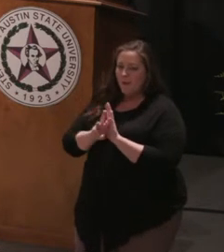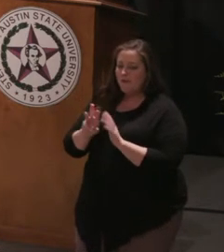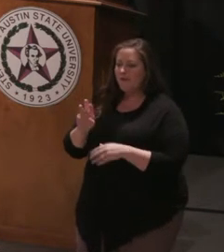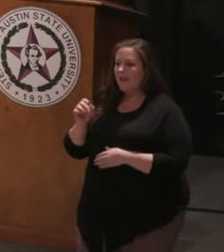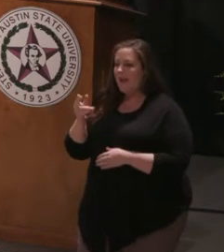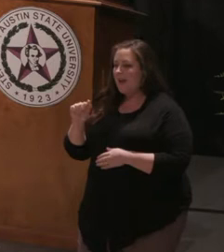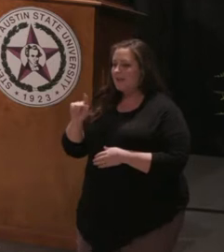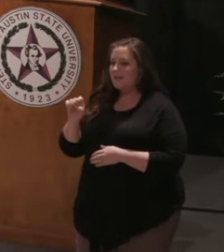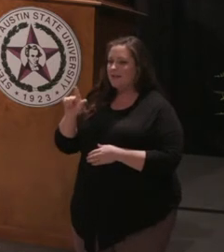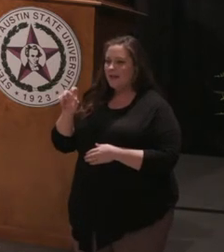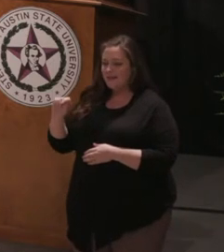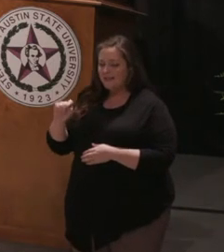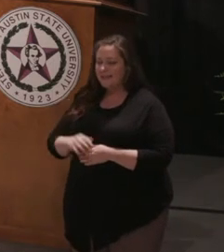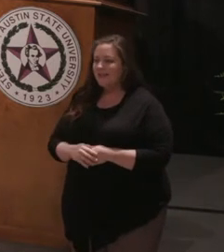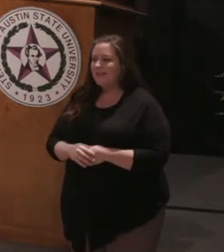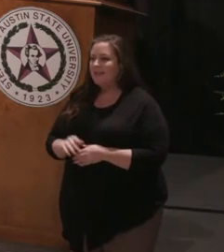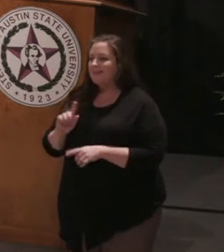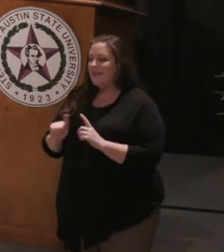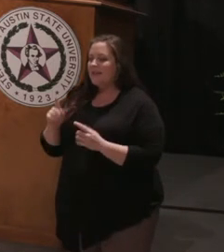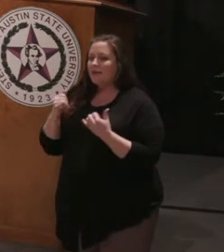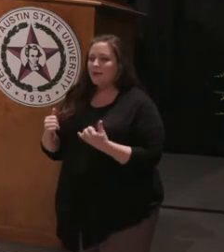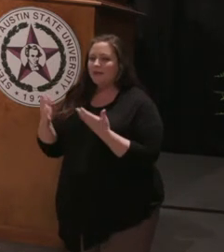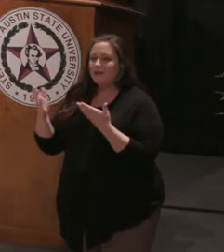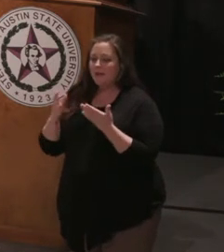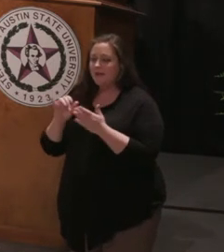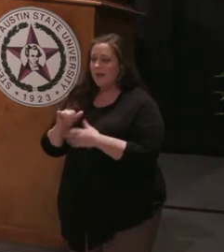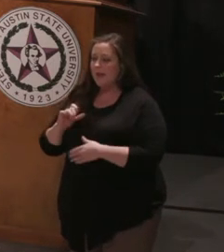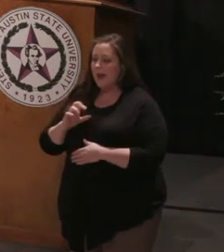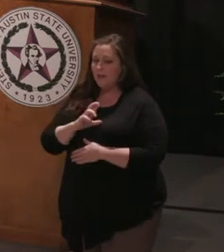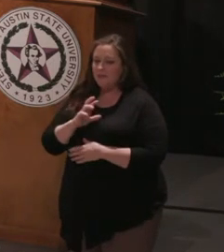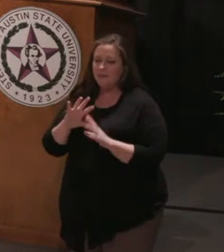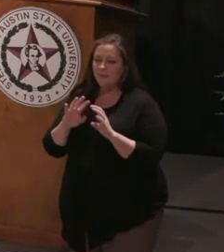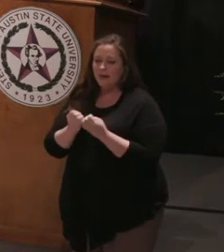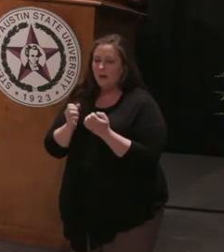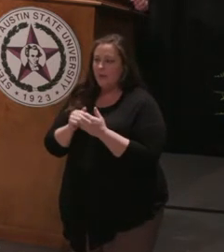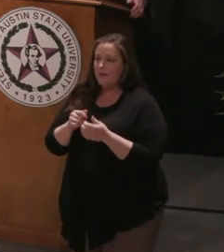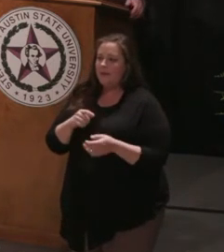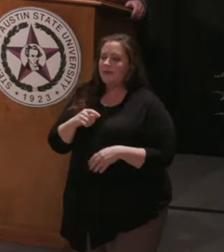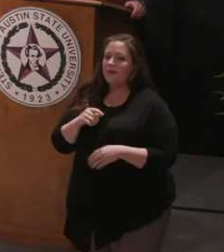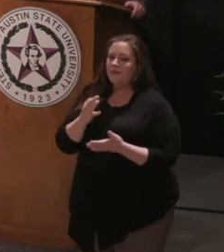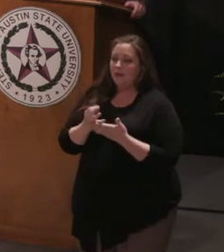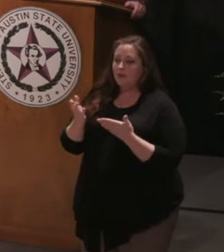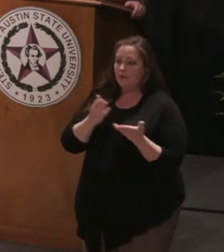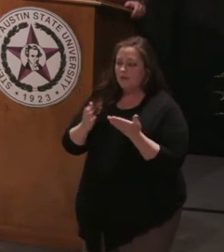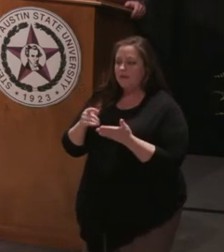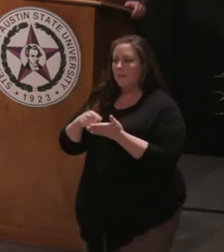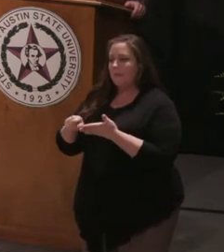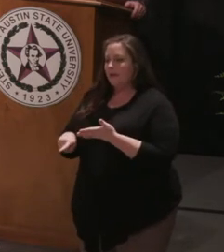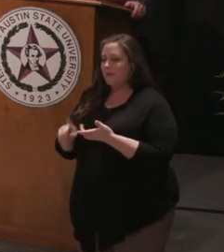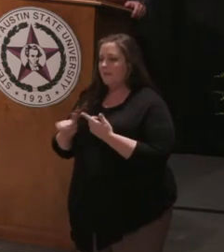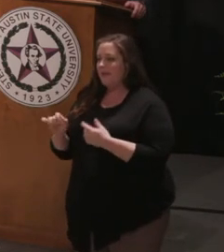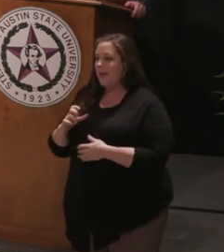Hazlett. He currently serves on the House Committee on Pension, Investments, and Financial Services, the